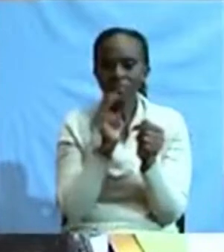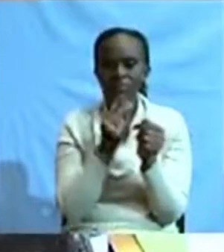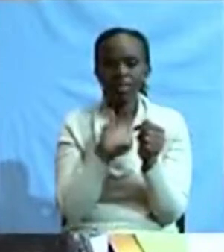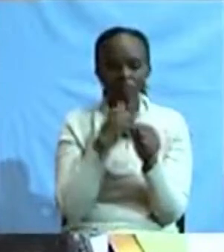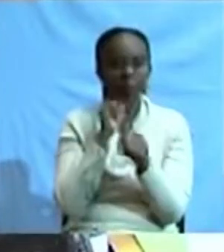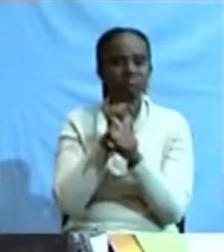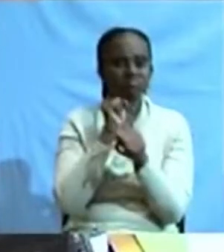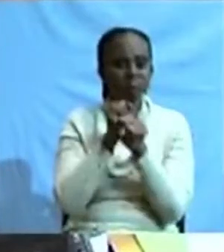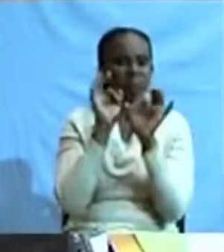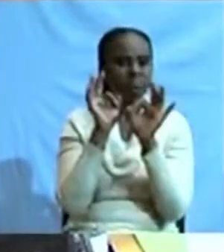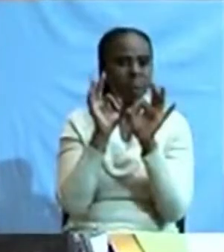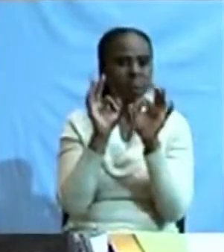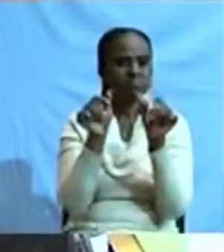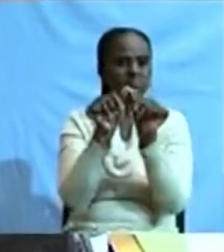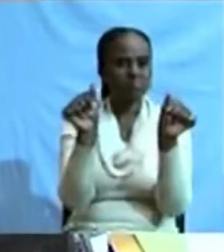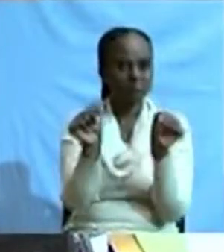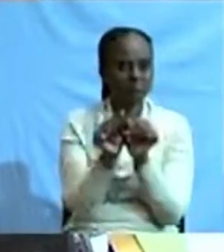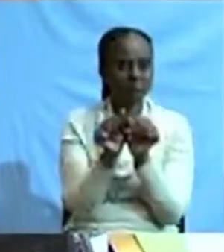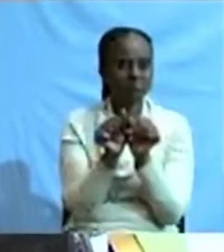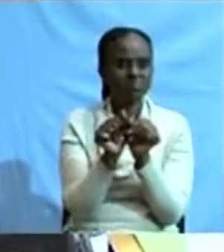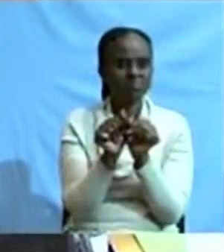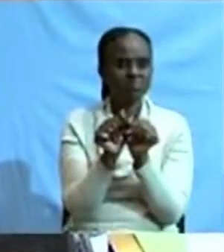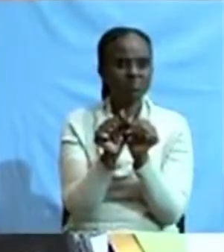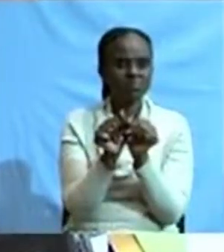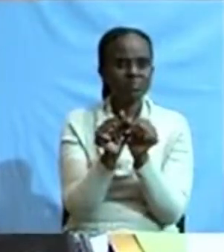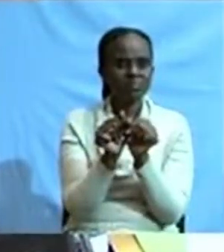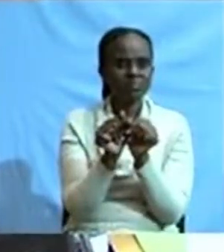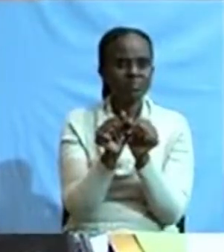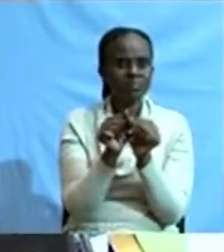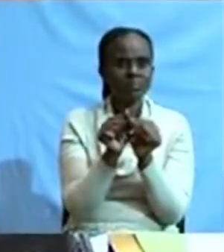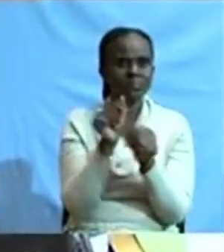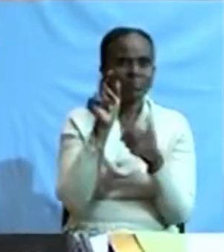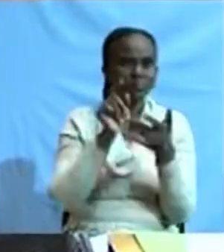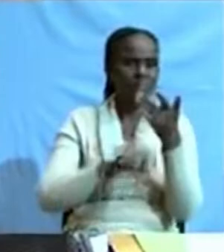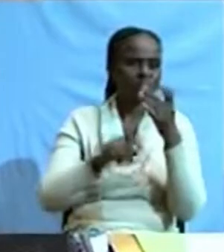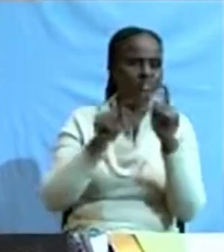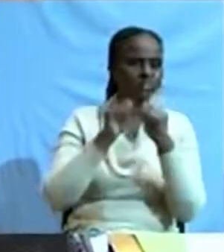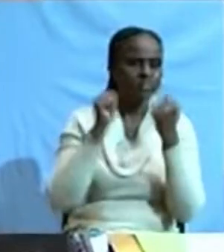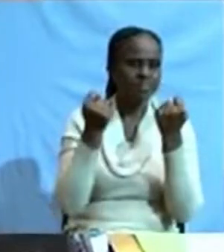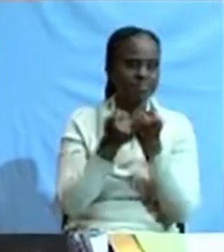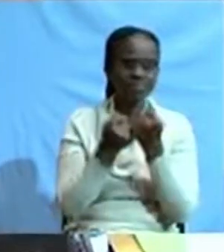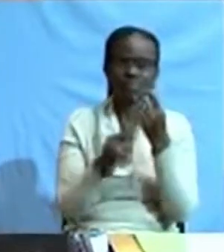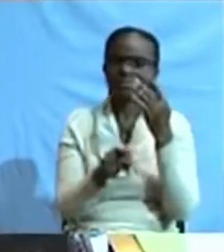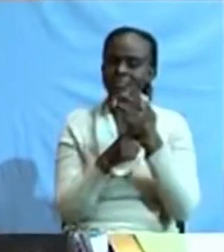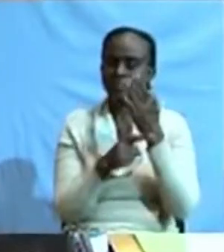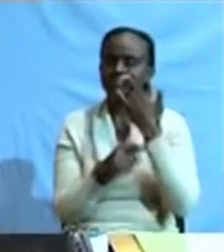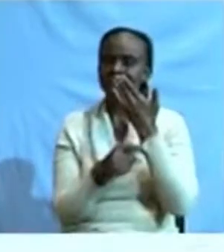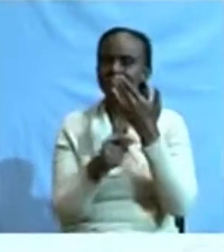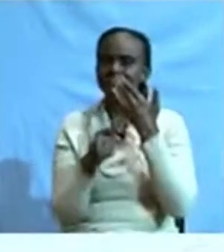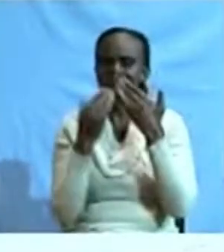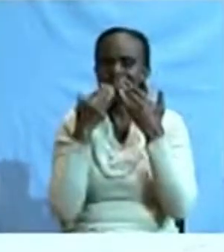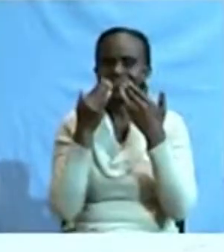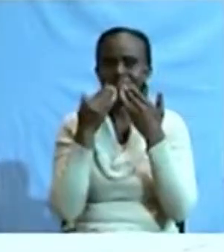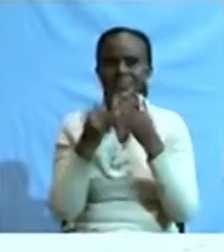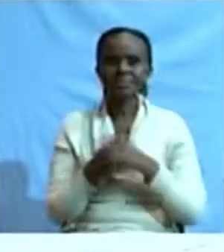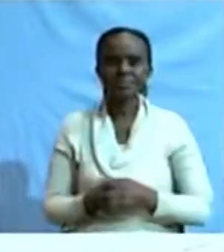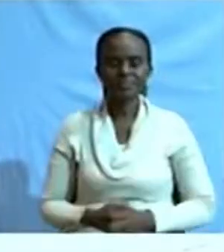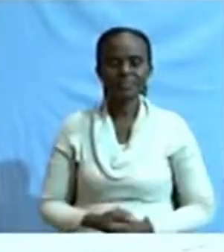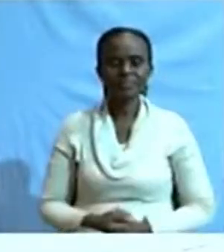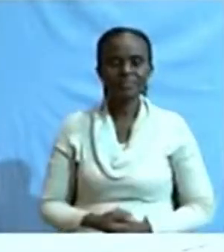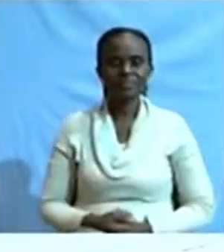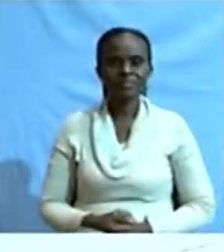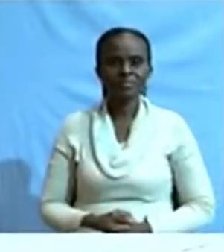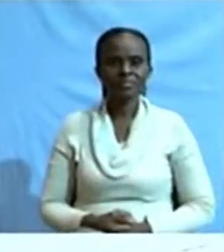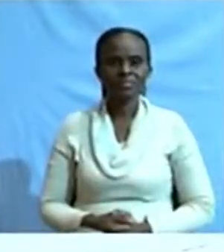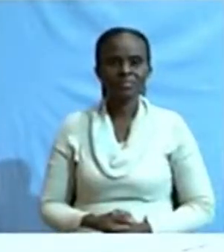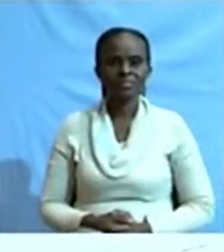done well in that area because of the task force. Town clerk, thank you very much. Permanent witnesses, maybe we